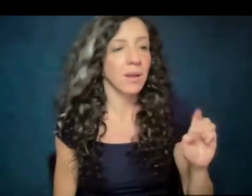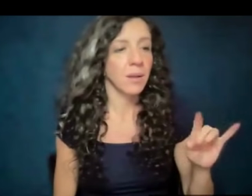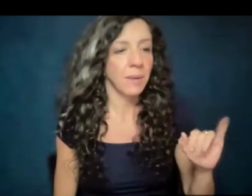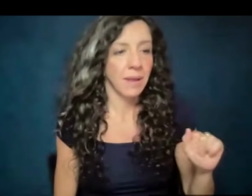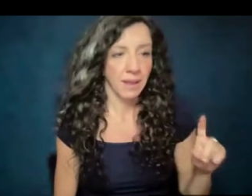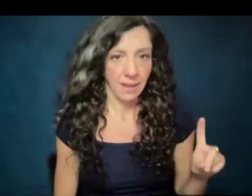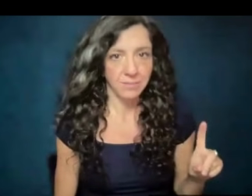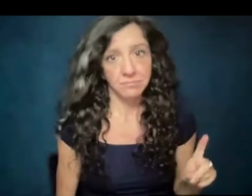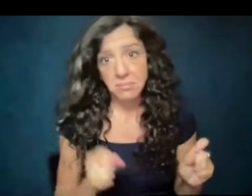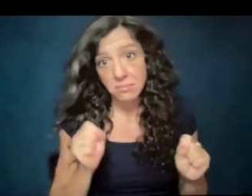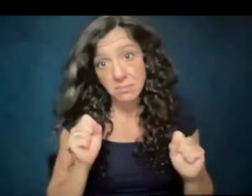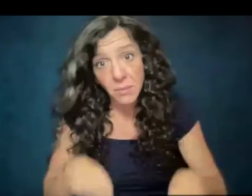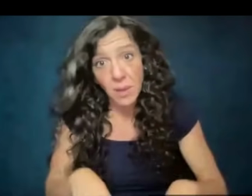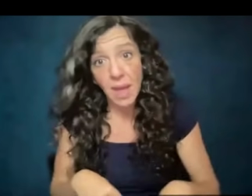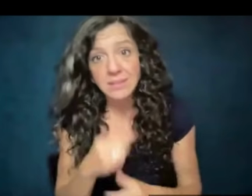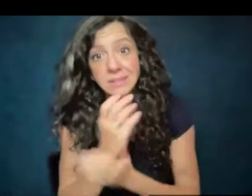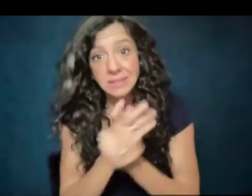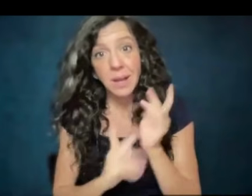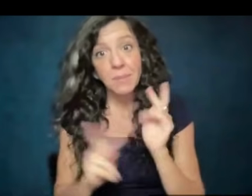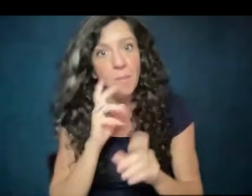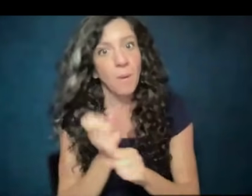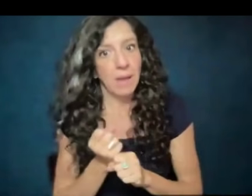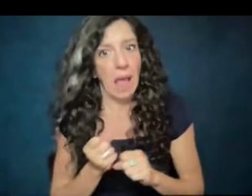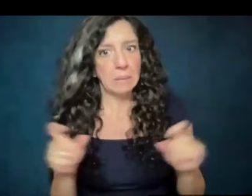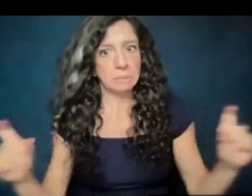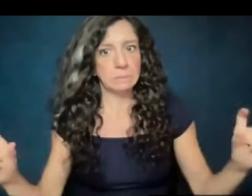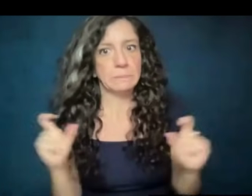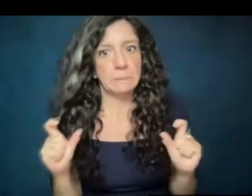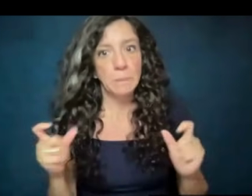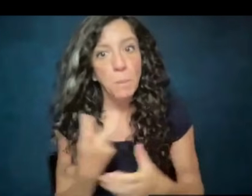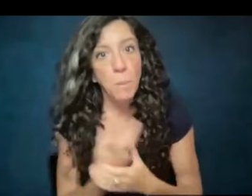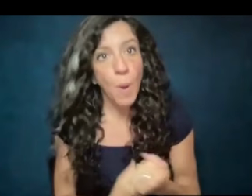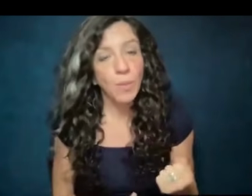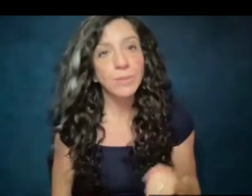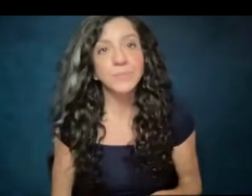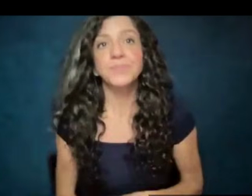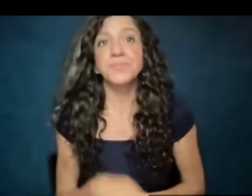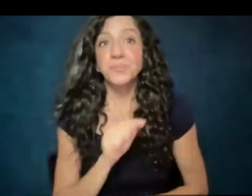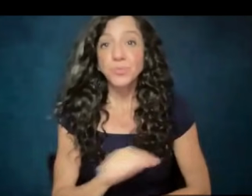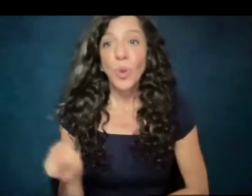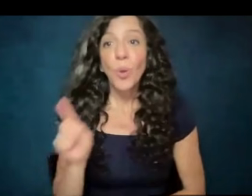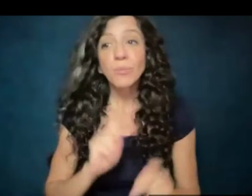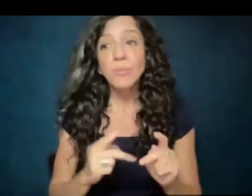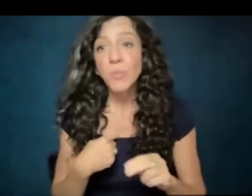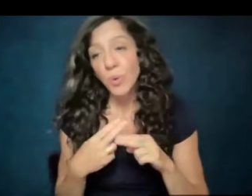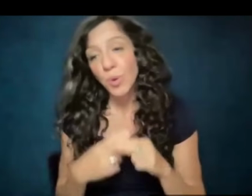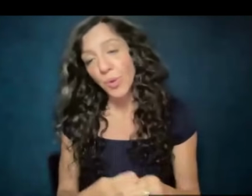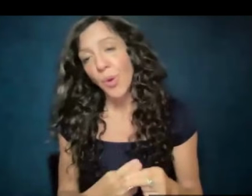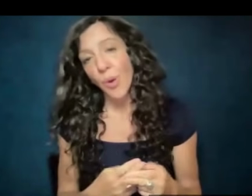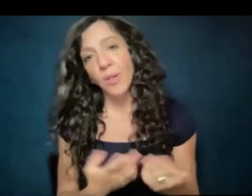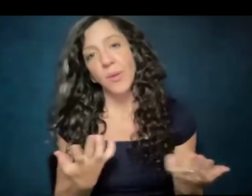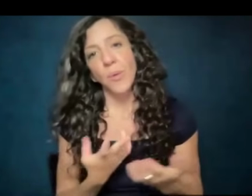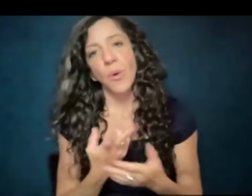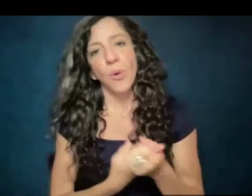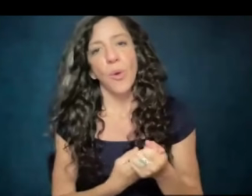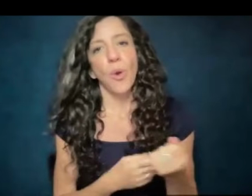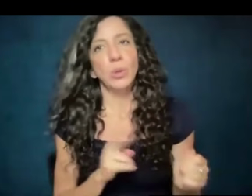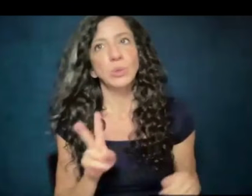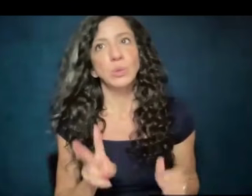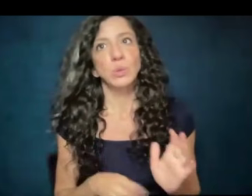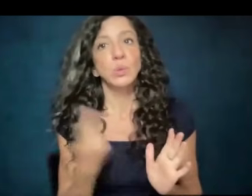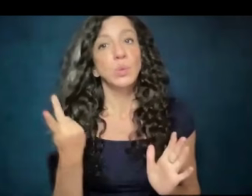individuals receive both Medicare and Medicaid. These individuals, we often refer to them as dual